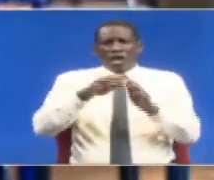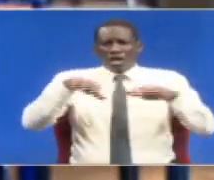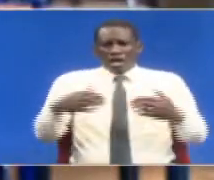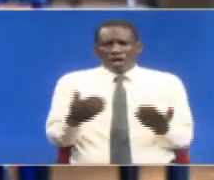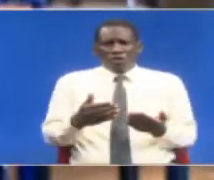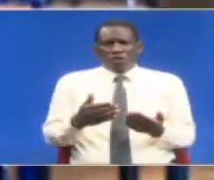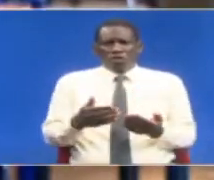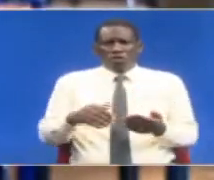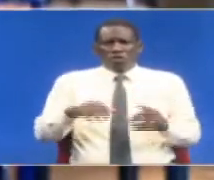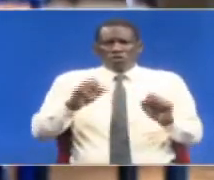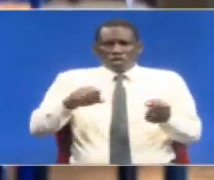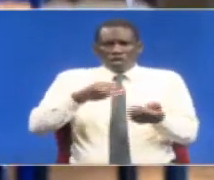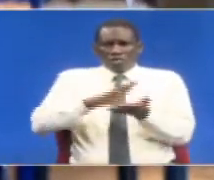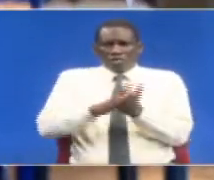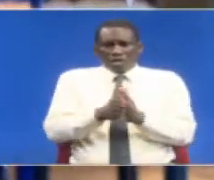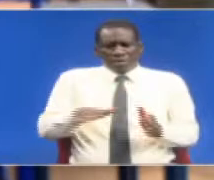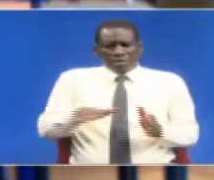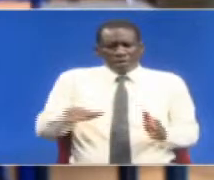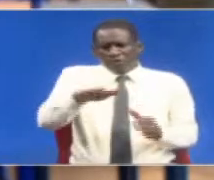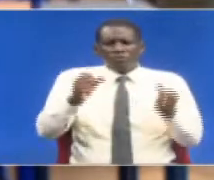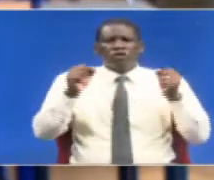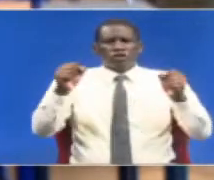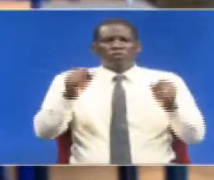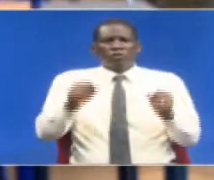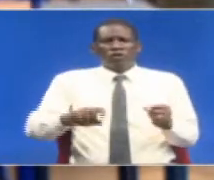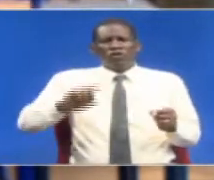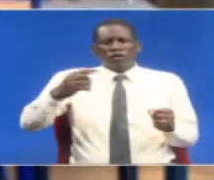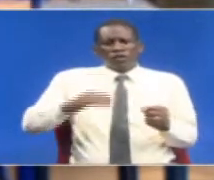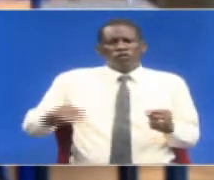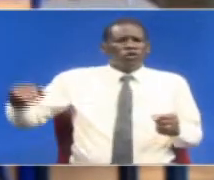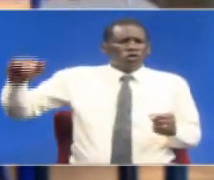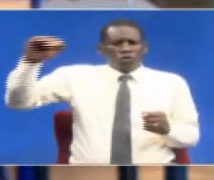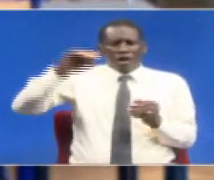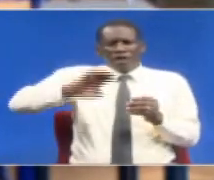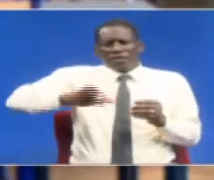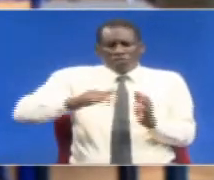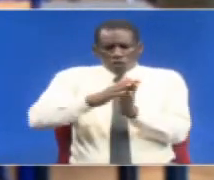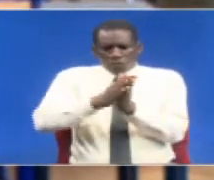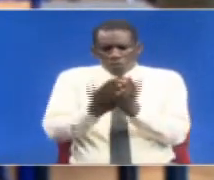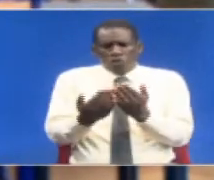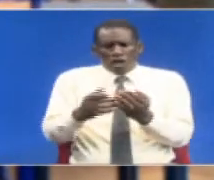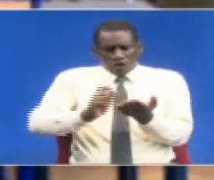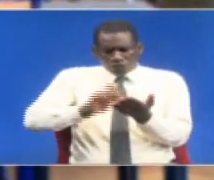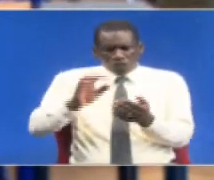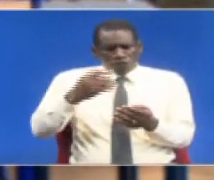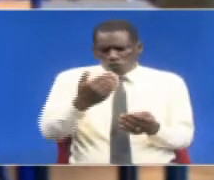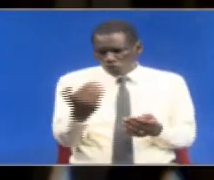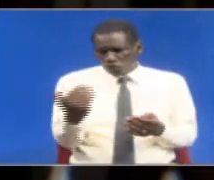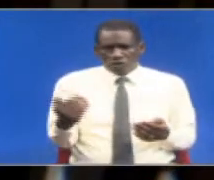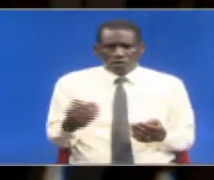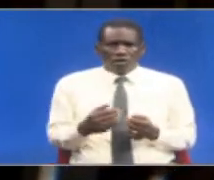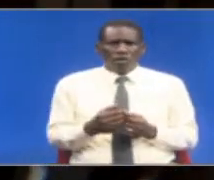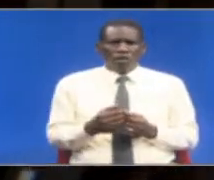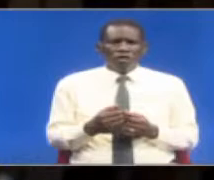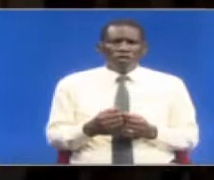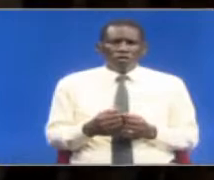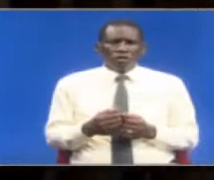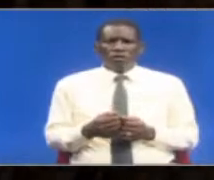an Environment Champion. So one is for adults, the other one is for kids, respectively.